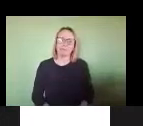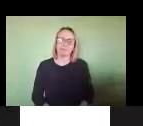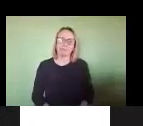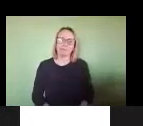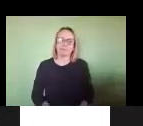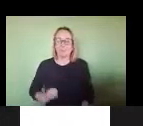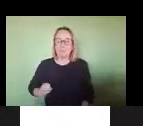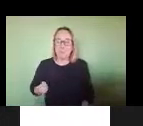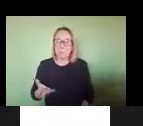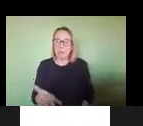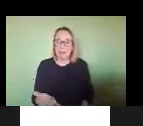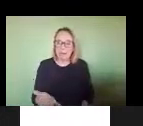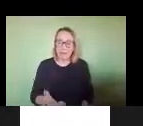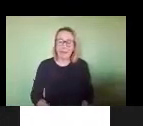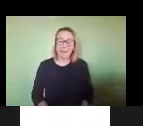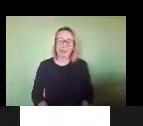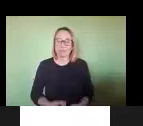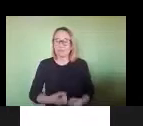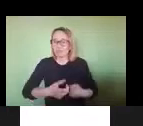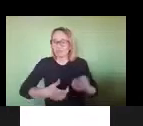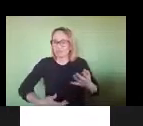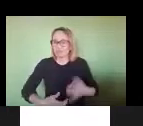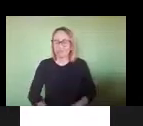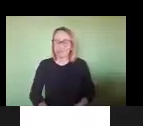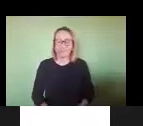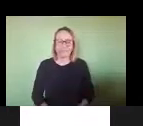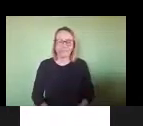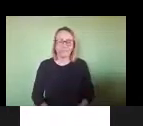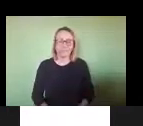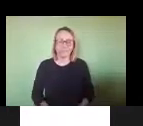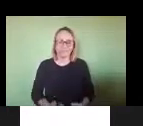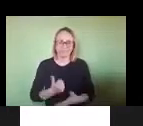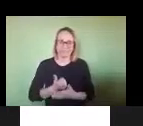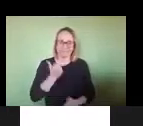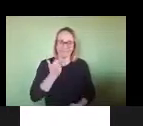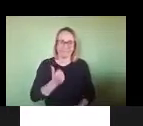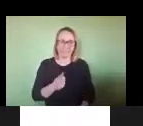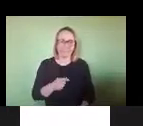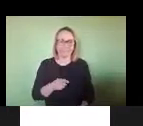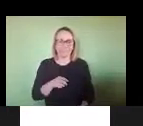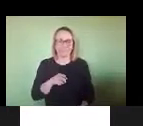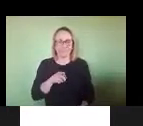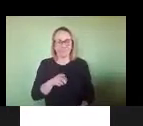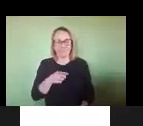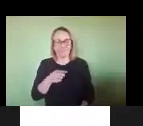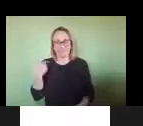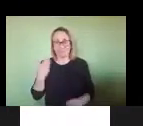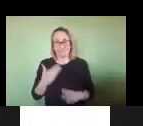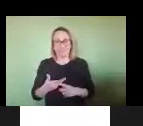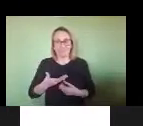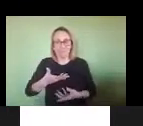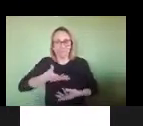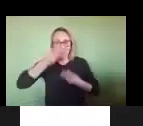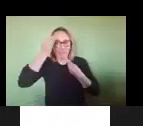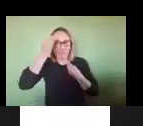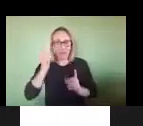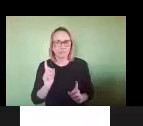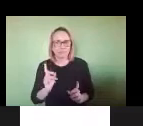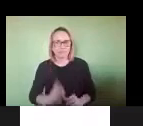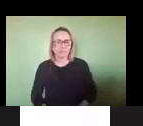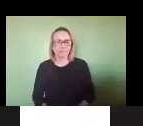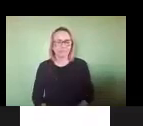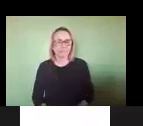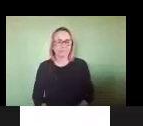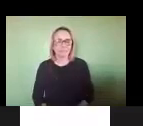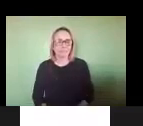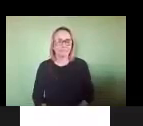the bowling, things like that. Yeah, amazing, amazing. So what have you learned so far? What